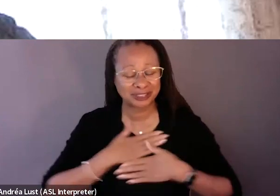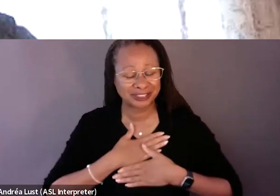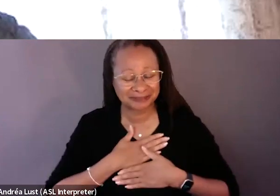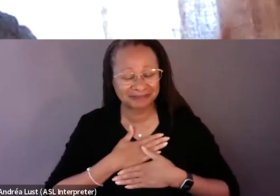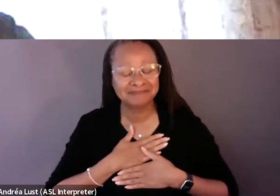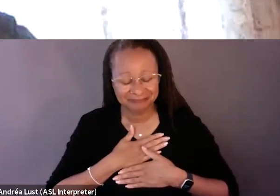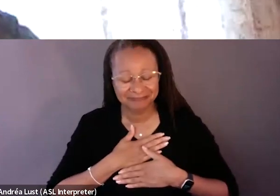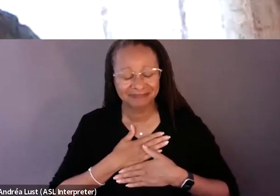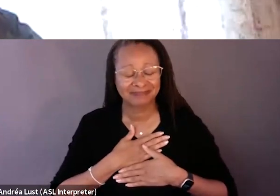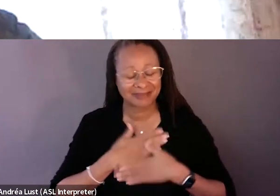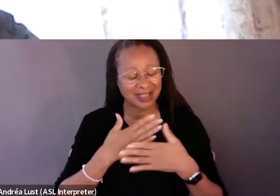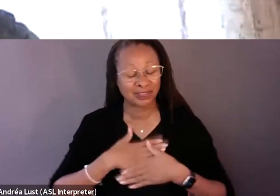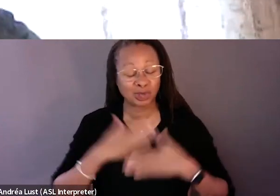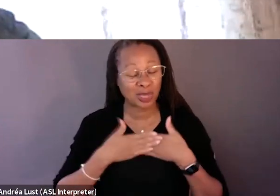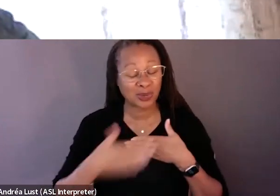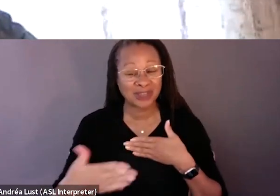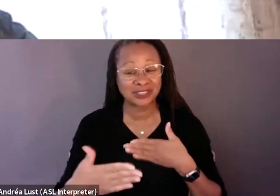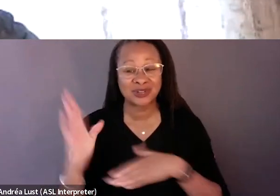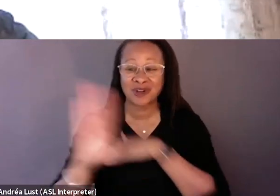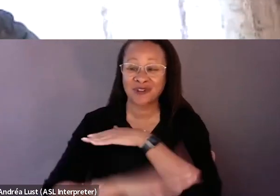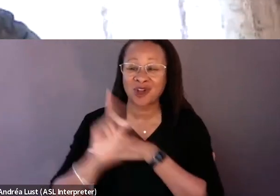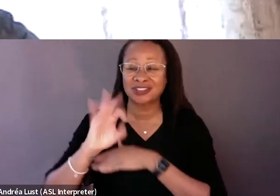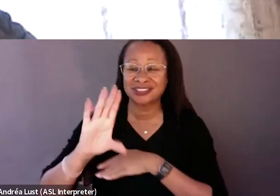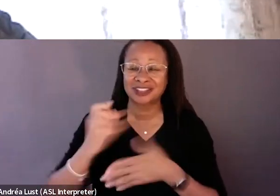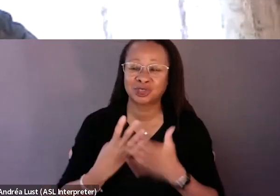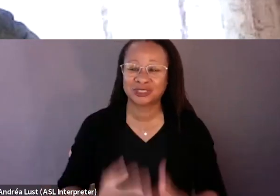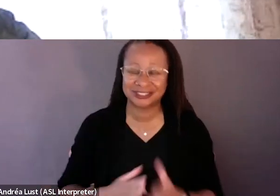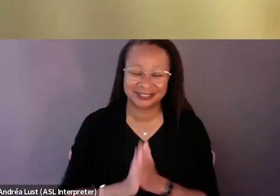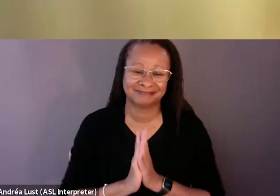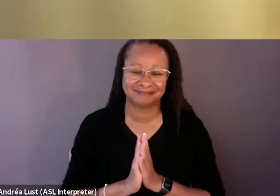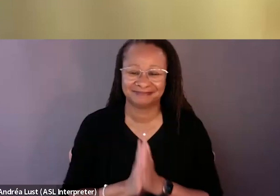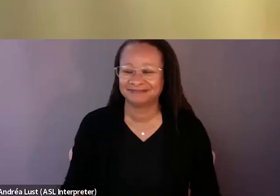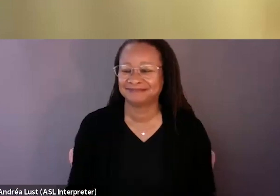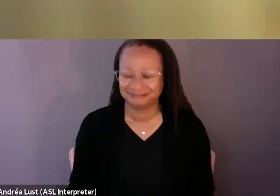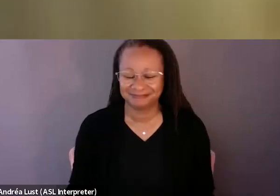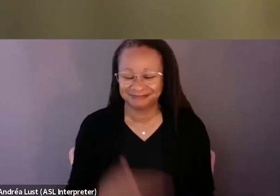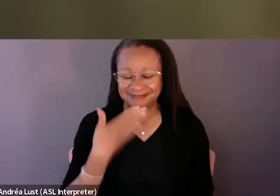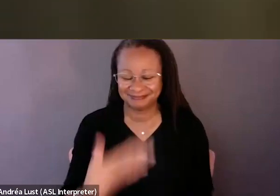enjoy the rest of your FallDocs screenings. Thank you.